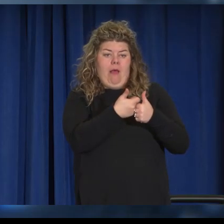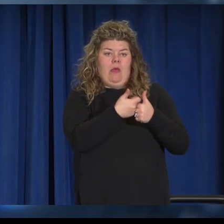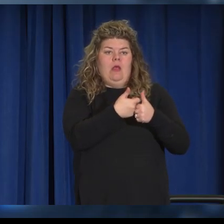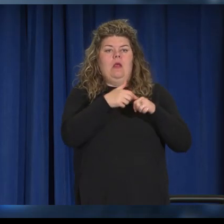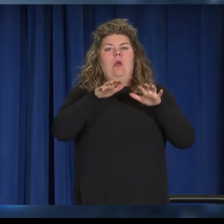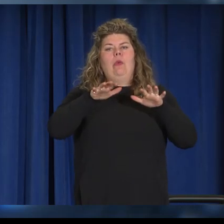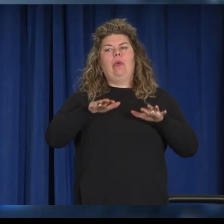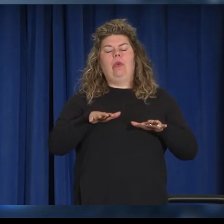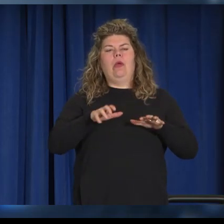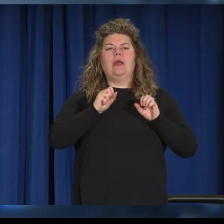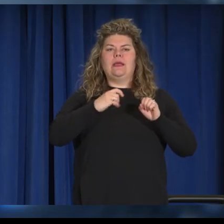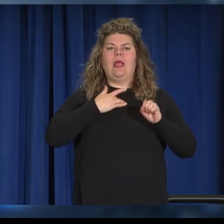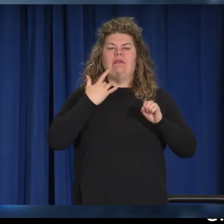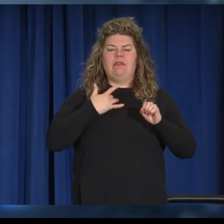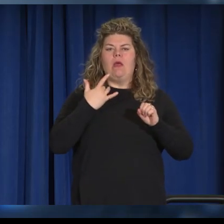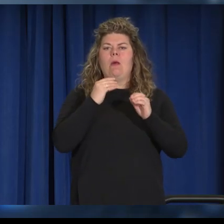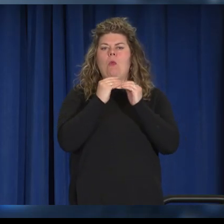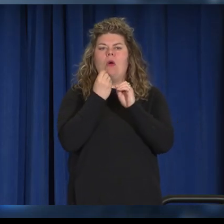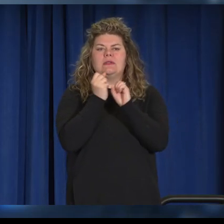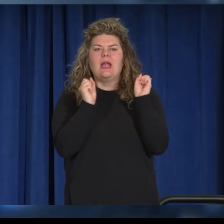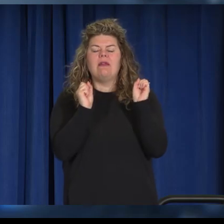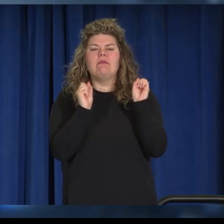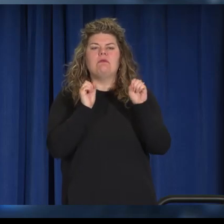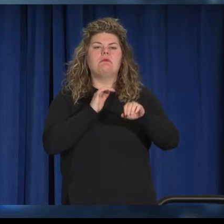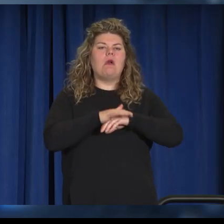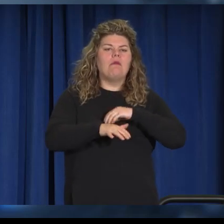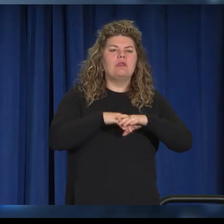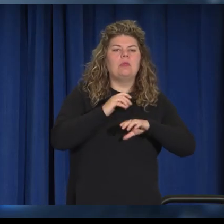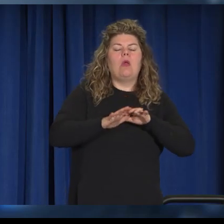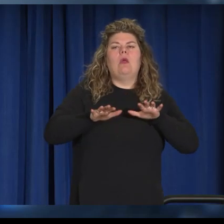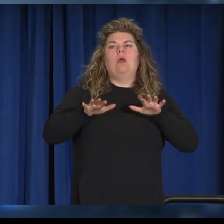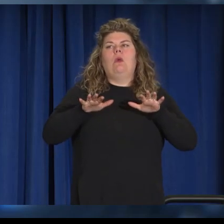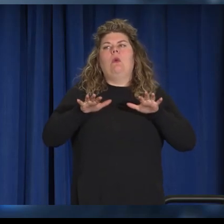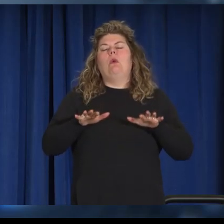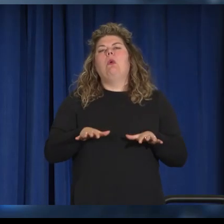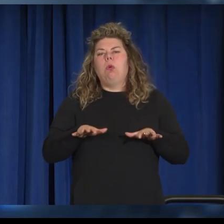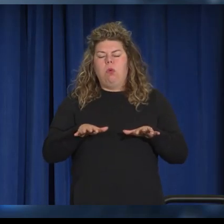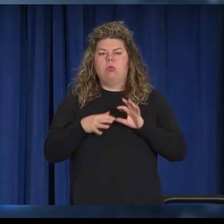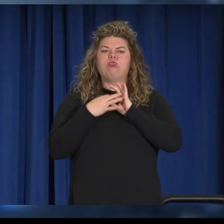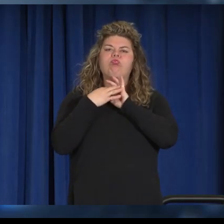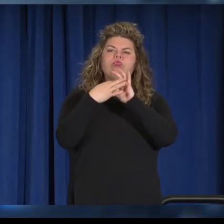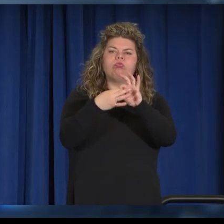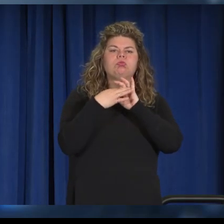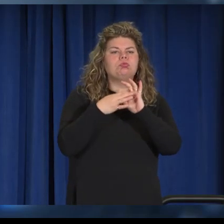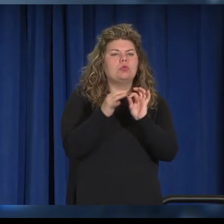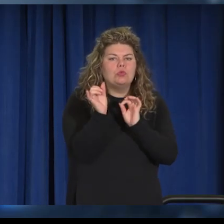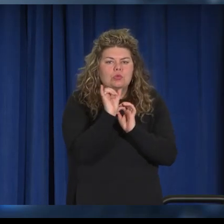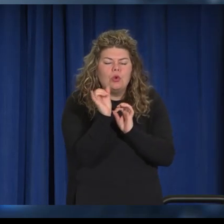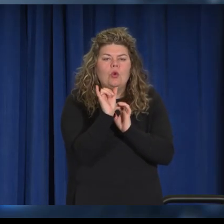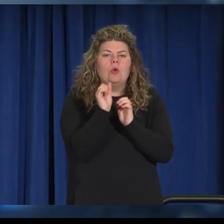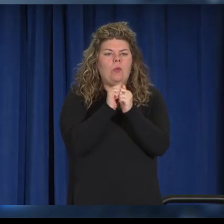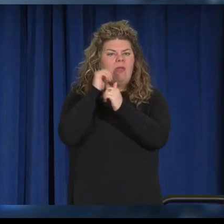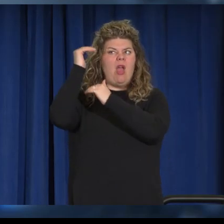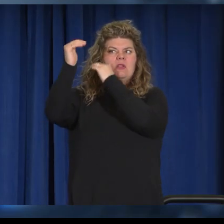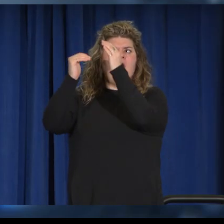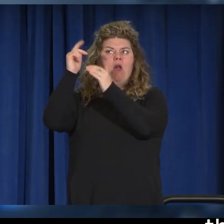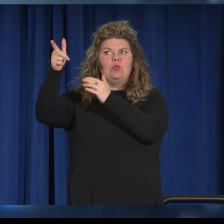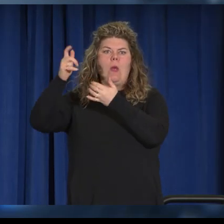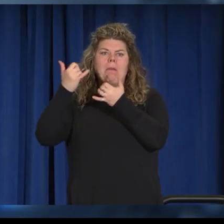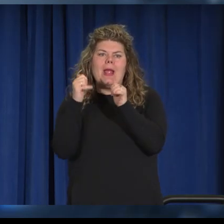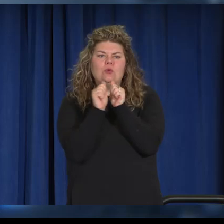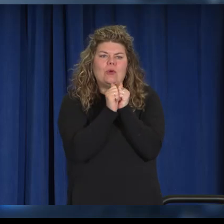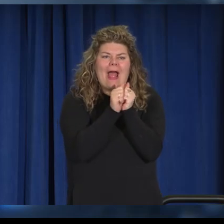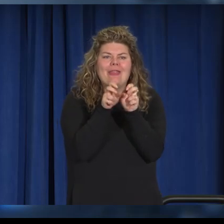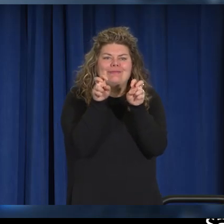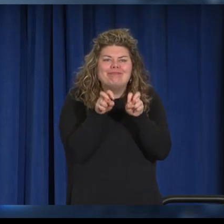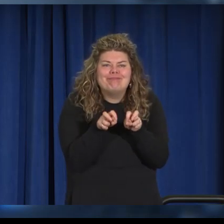them feeling safe, feeling comfortable, having a laugh with someone else, and building relationships with some of our adults. We'll play with them, and